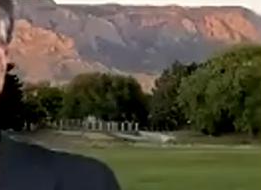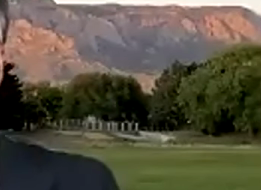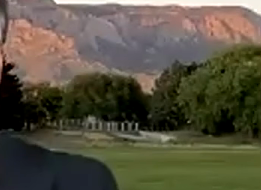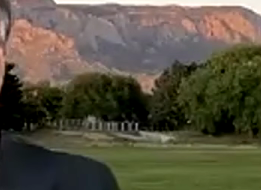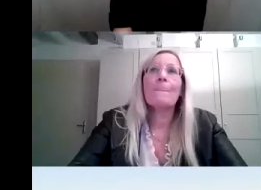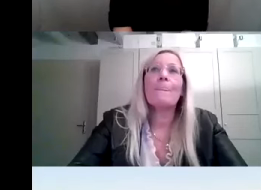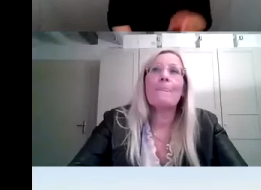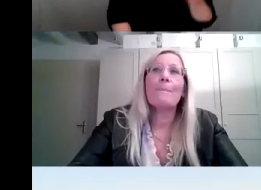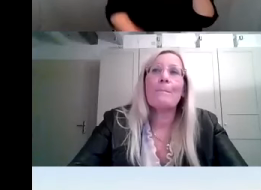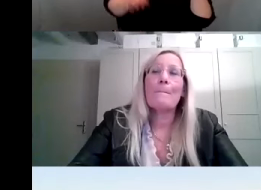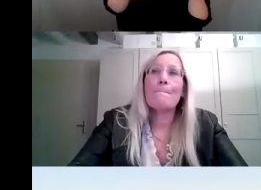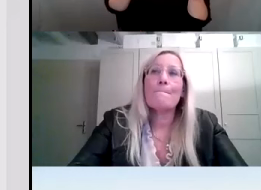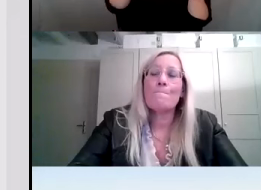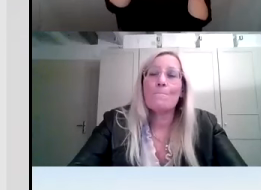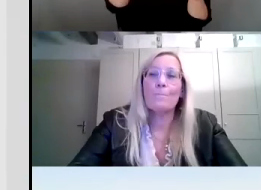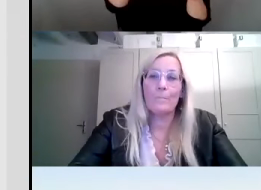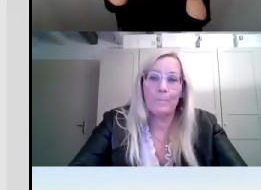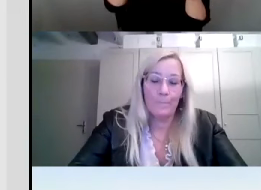Please go ahead, Richard. Yeah.